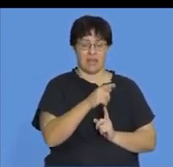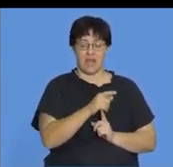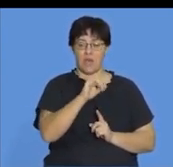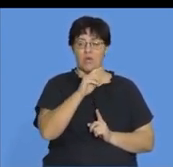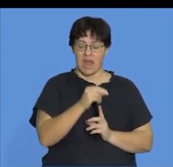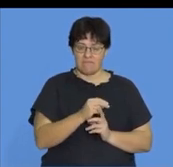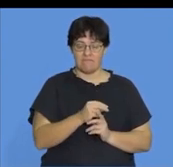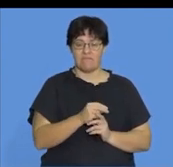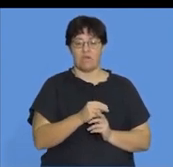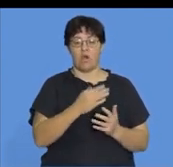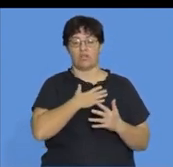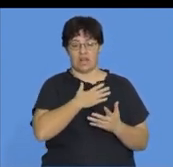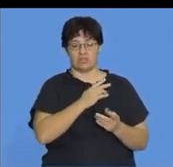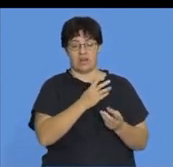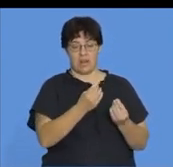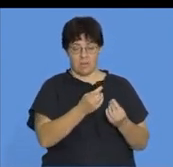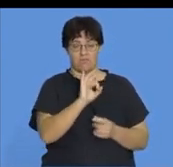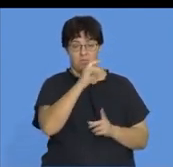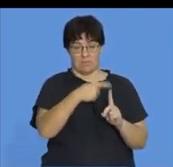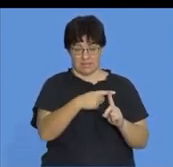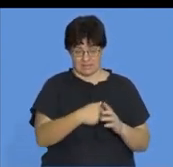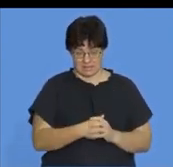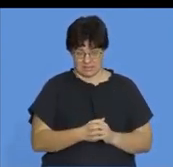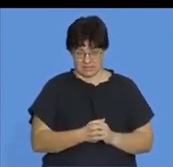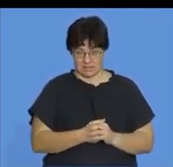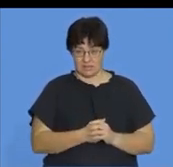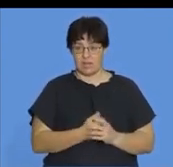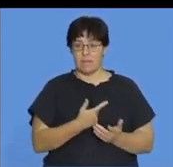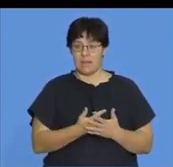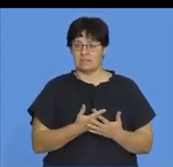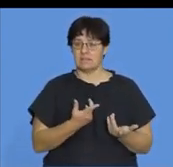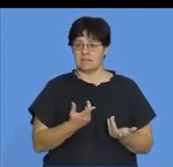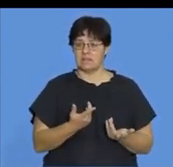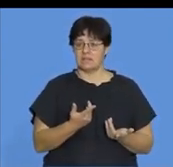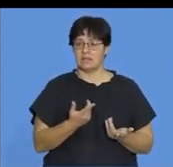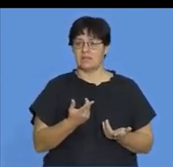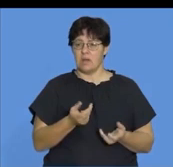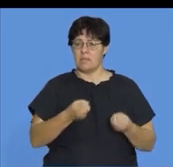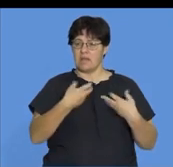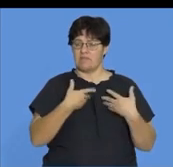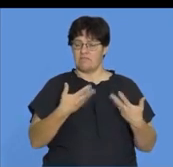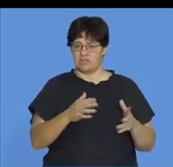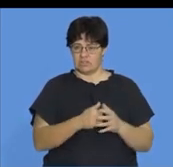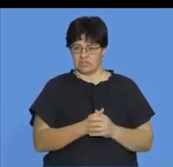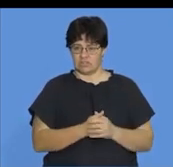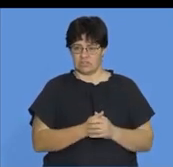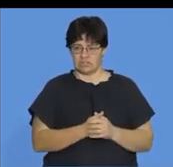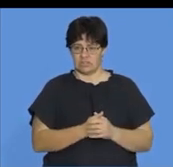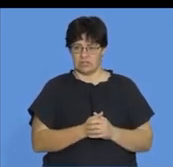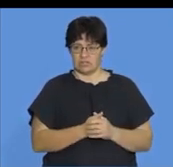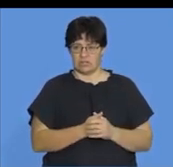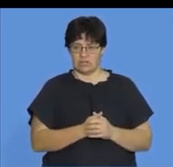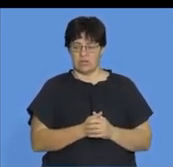an oxidation number of 3+. Okay. Right, but the balanced equation of reaction is already given to us. It says